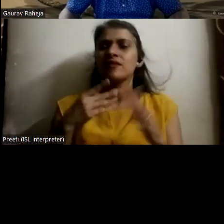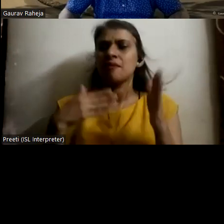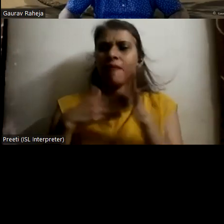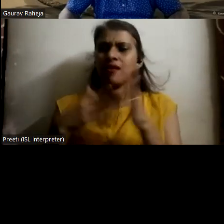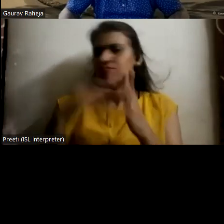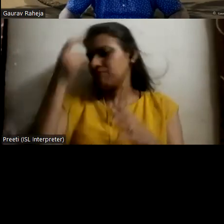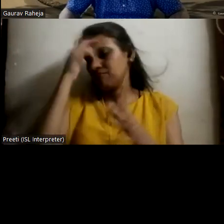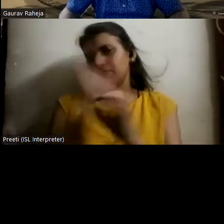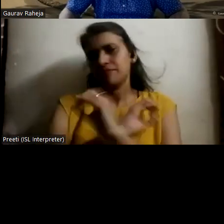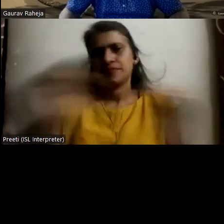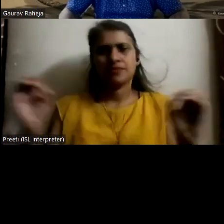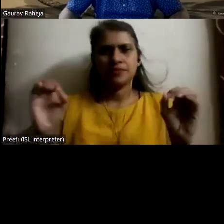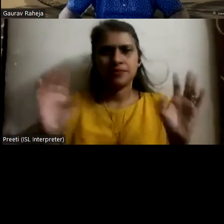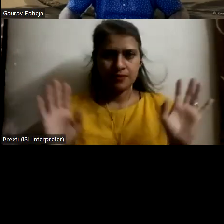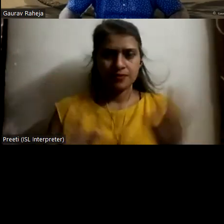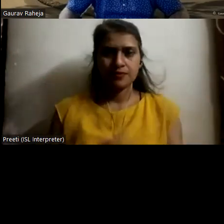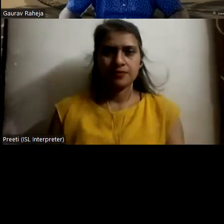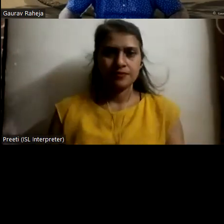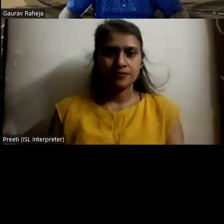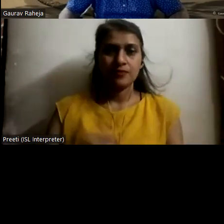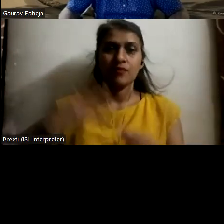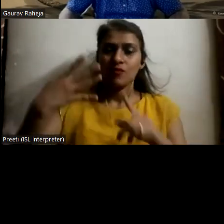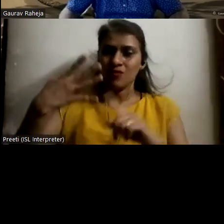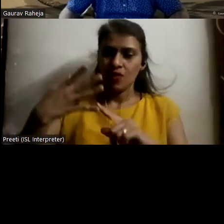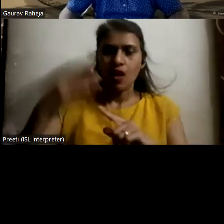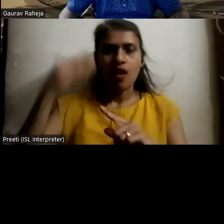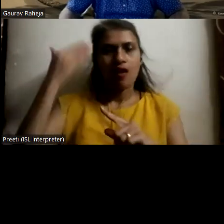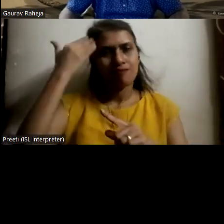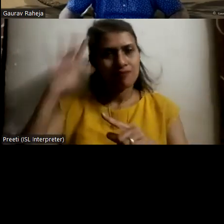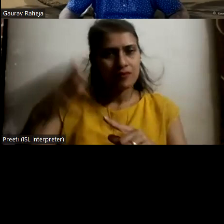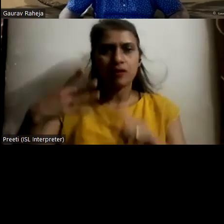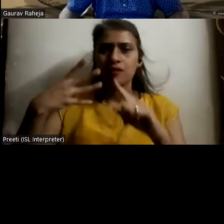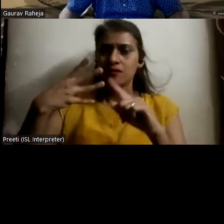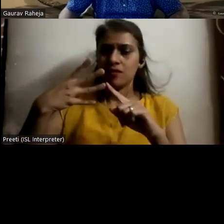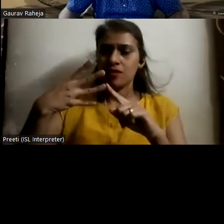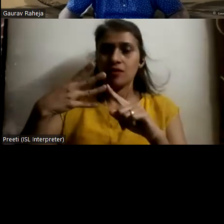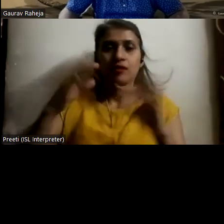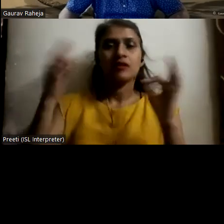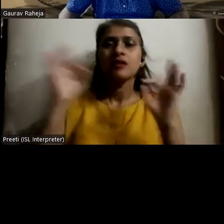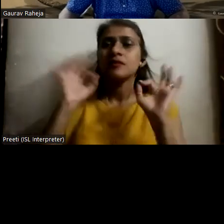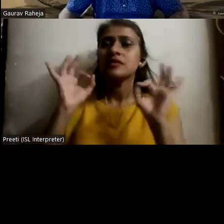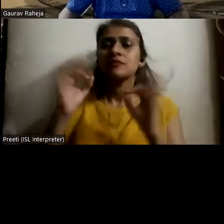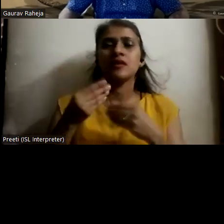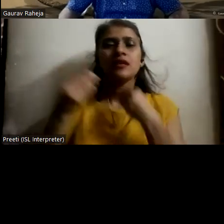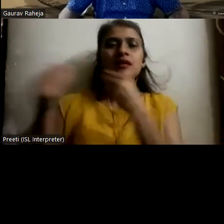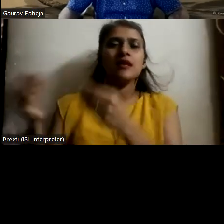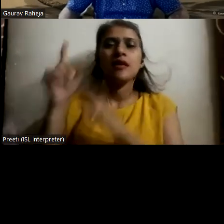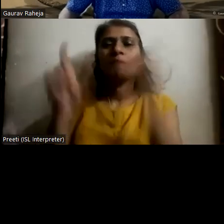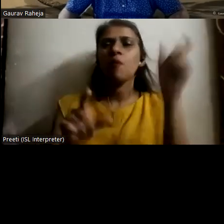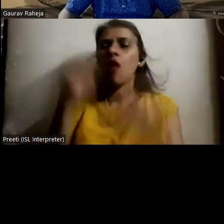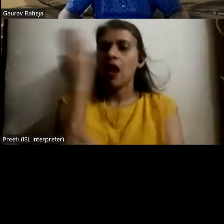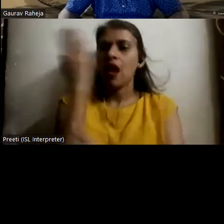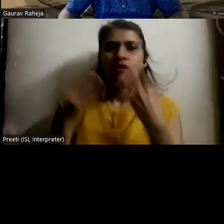barriers, but the most critical barrier is the social barrier. And I believe that barrier can only be broken